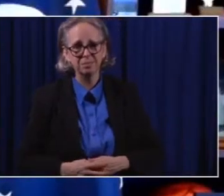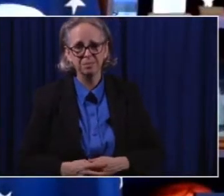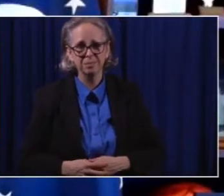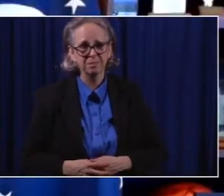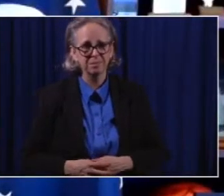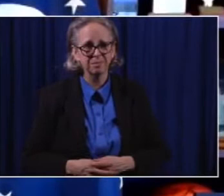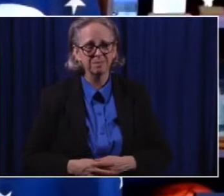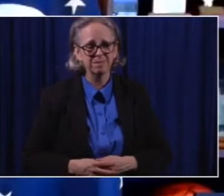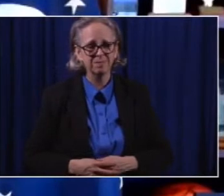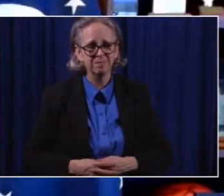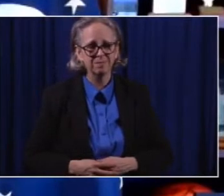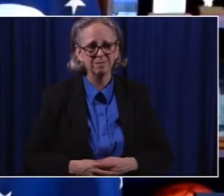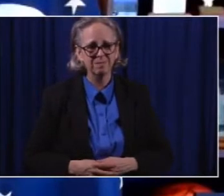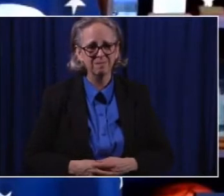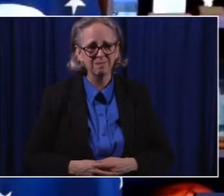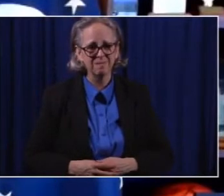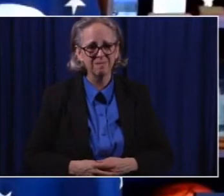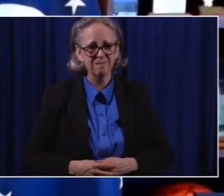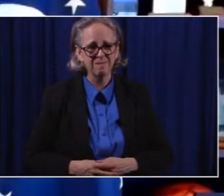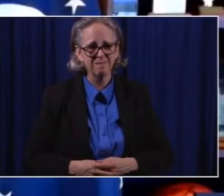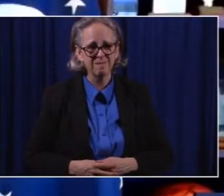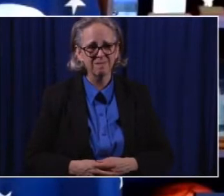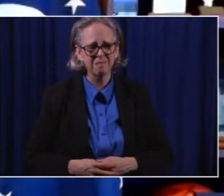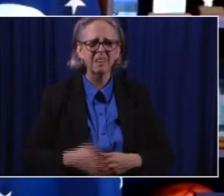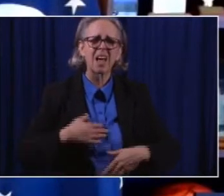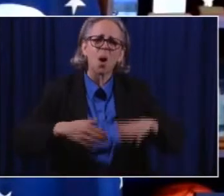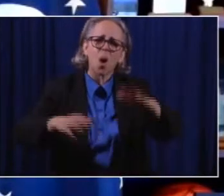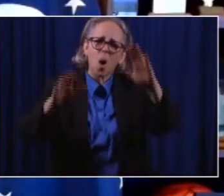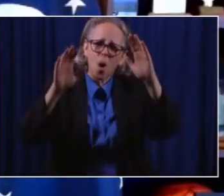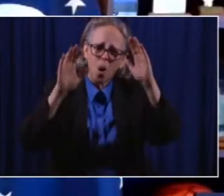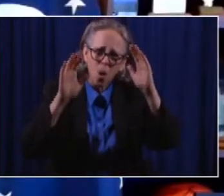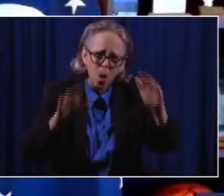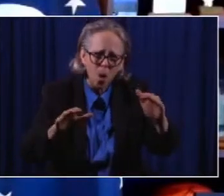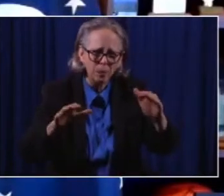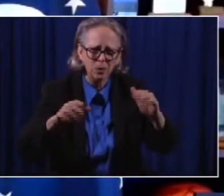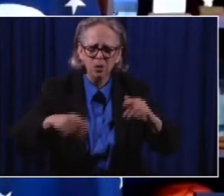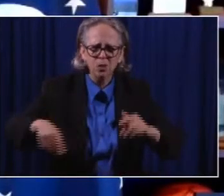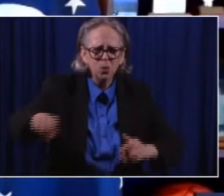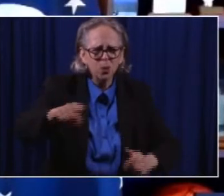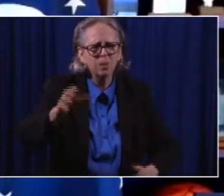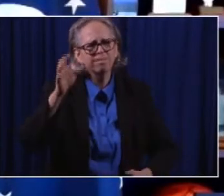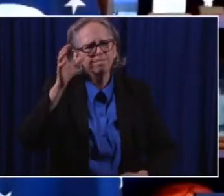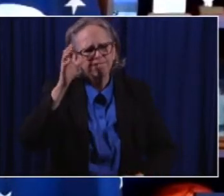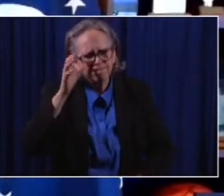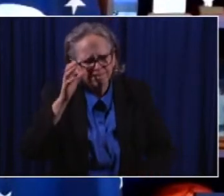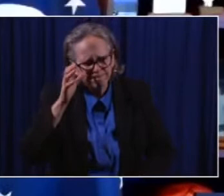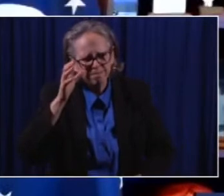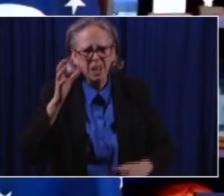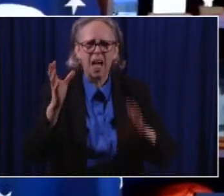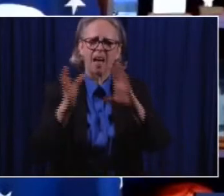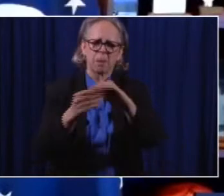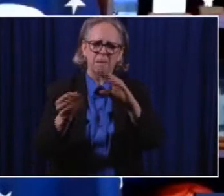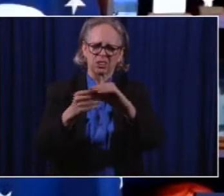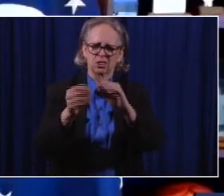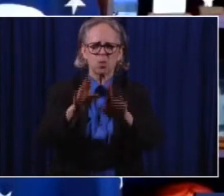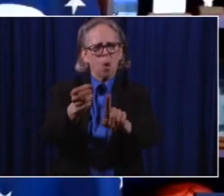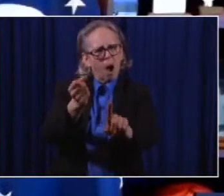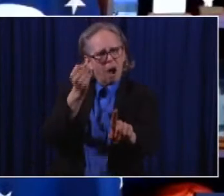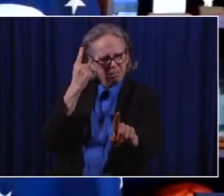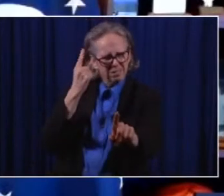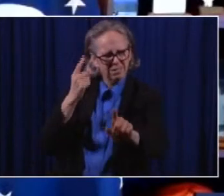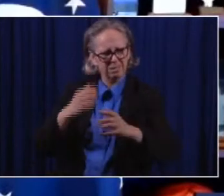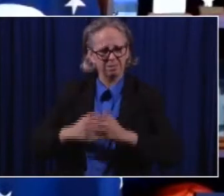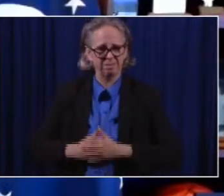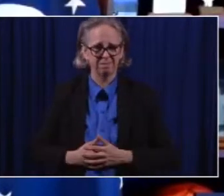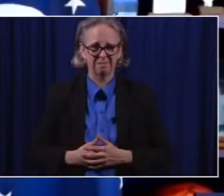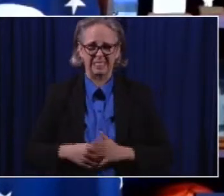hopefully the message that you're hearing from us is that we're trying to give people every single tool we can to help them